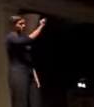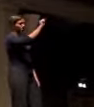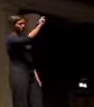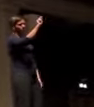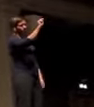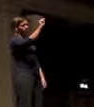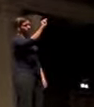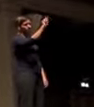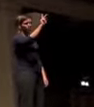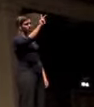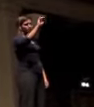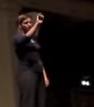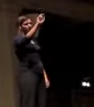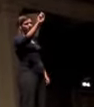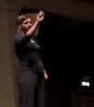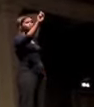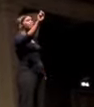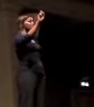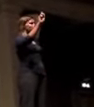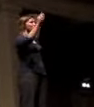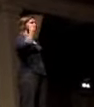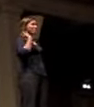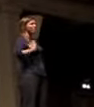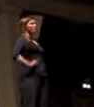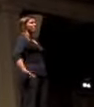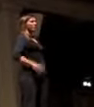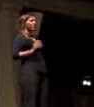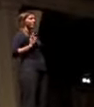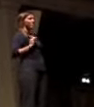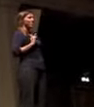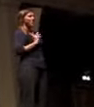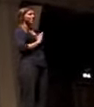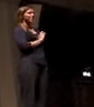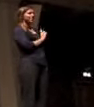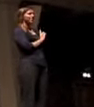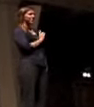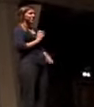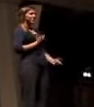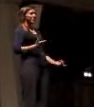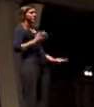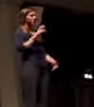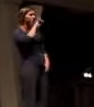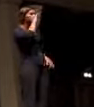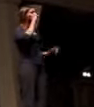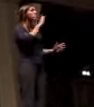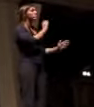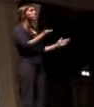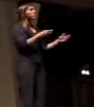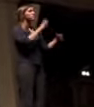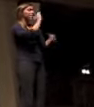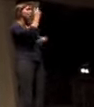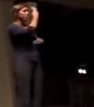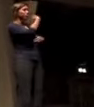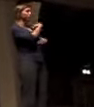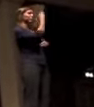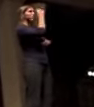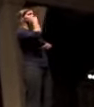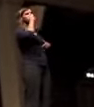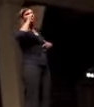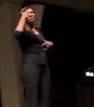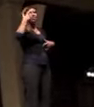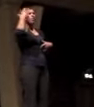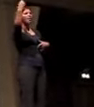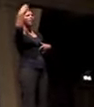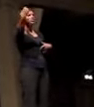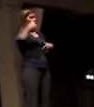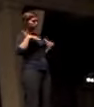F-A-T-K-I-D, I'm a fat kid. Too heavy for my height, the inflection in my voice never seemed to sync properly with my outer exterior of fat kid. But I